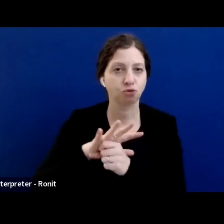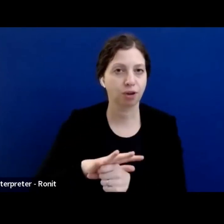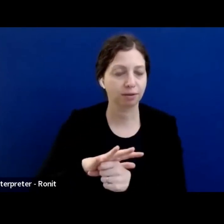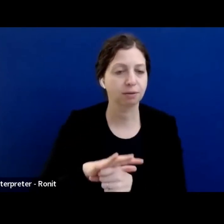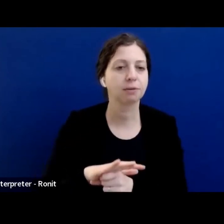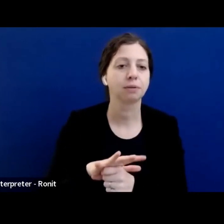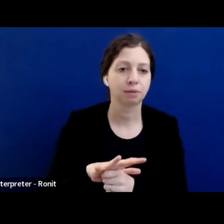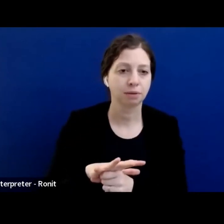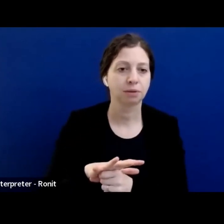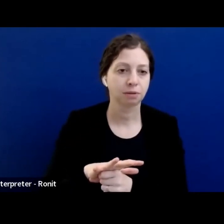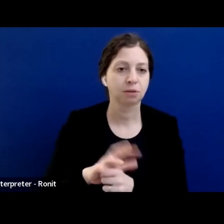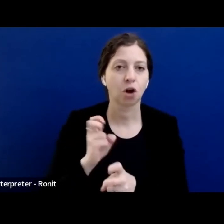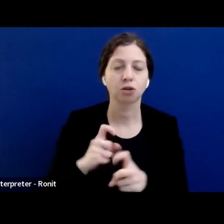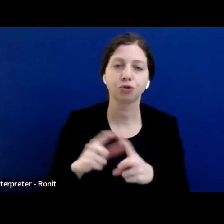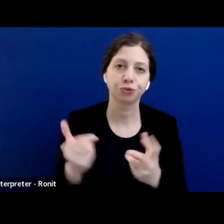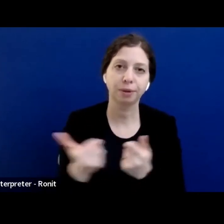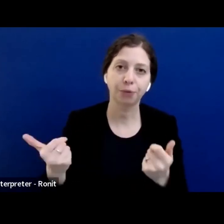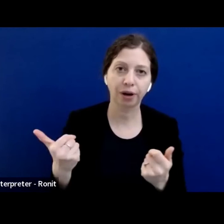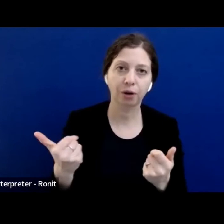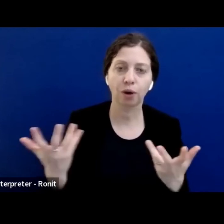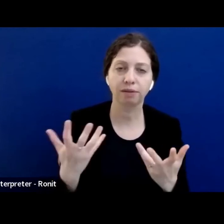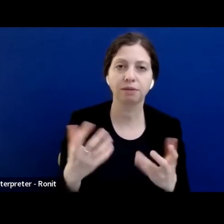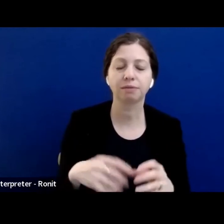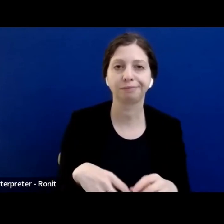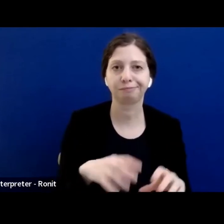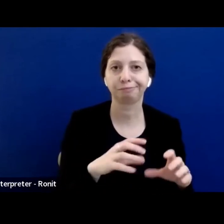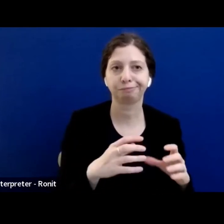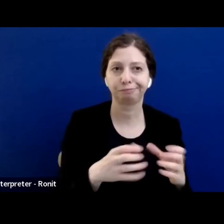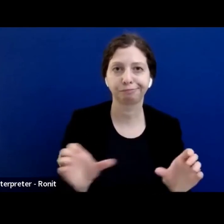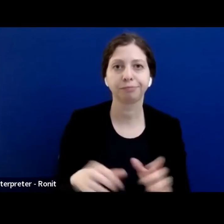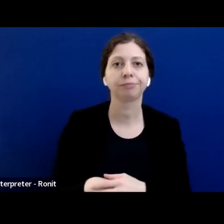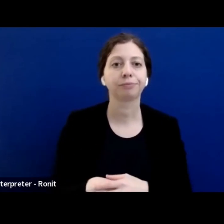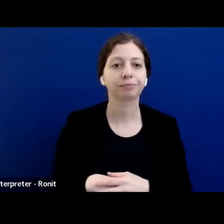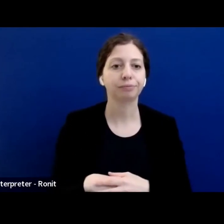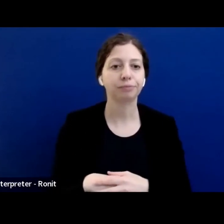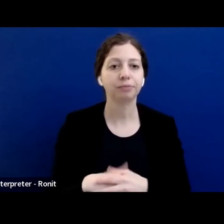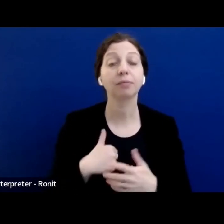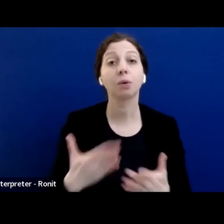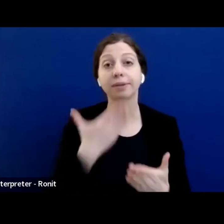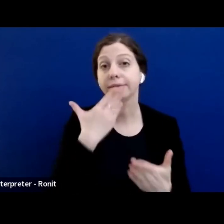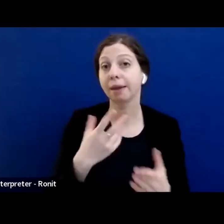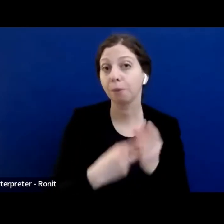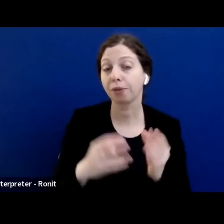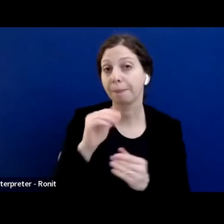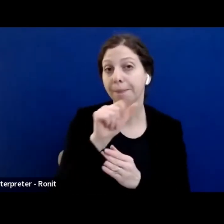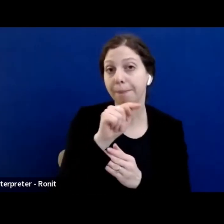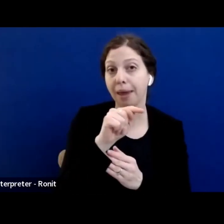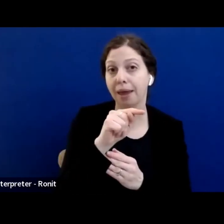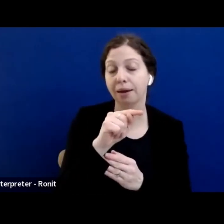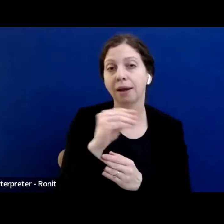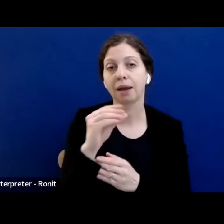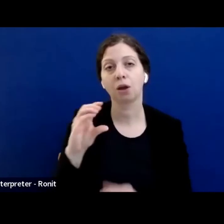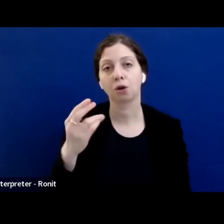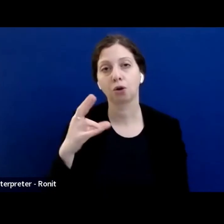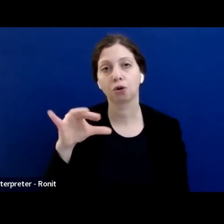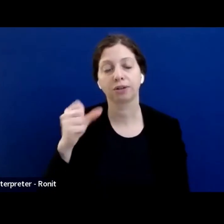it's very hard to separate out what's what with that. I want to thank both Matt and Chris for your time